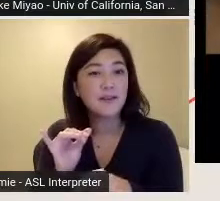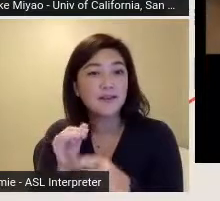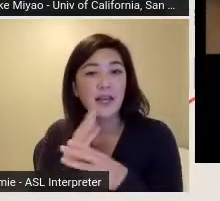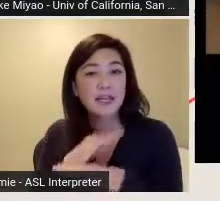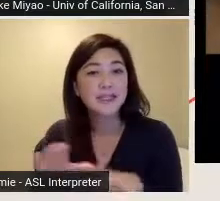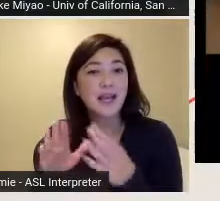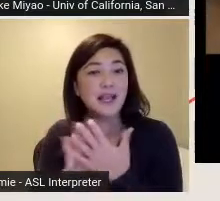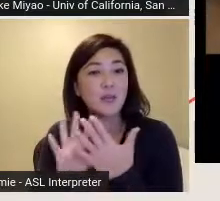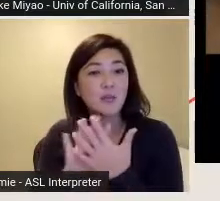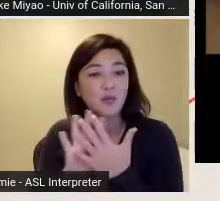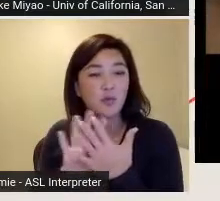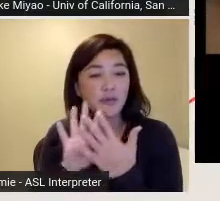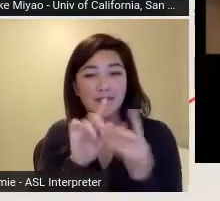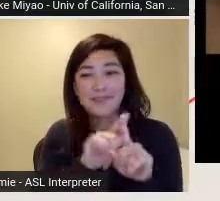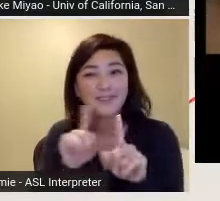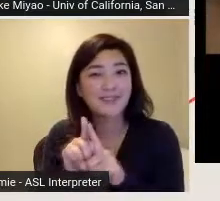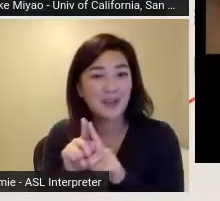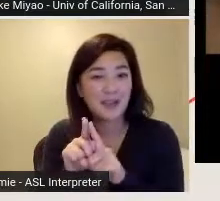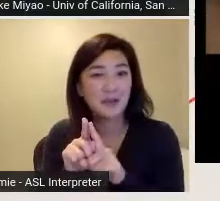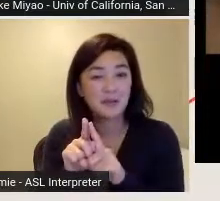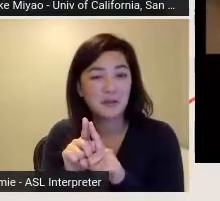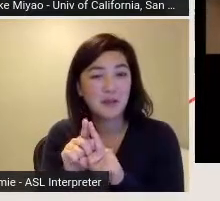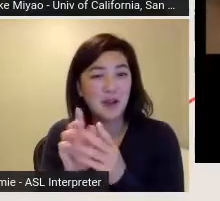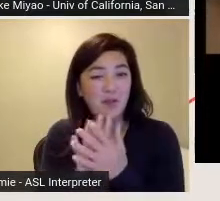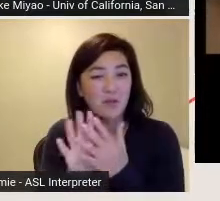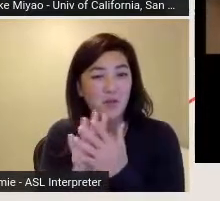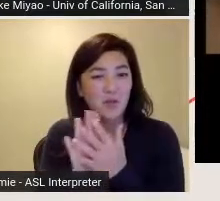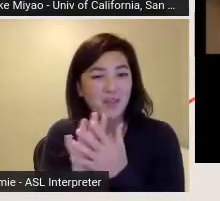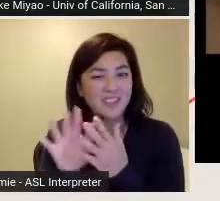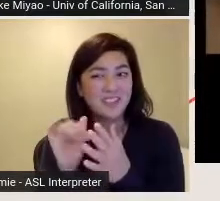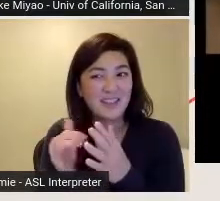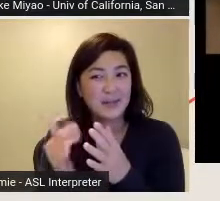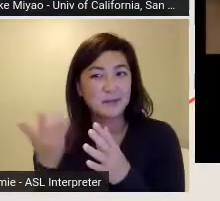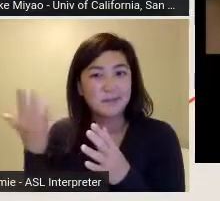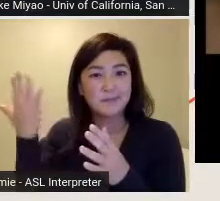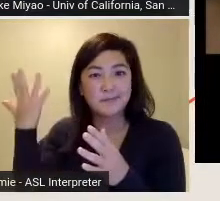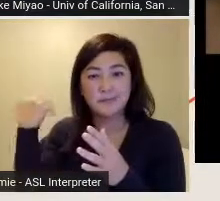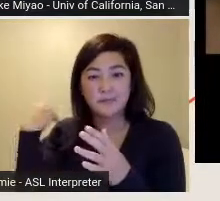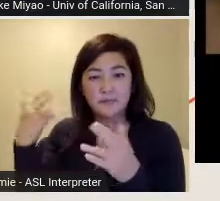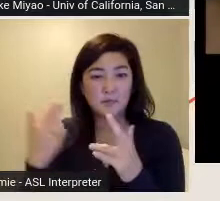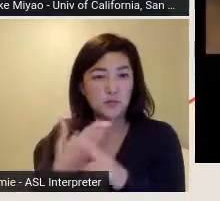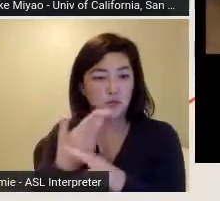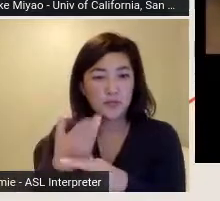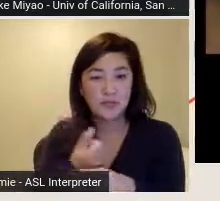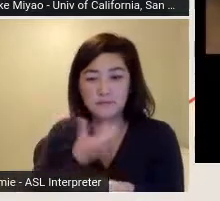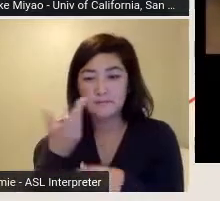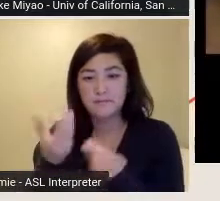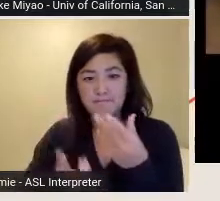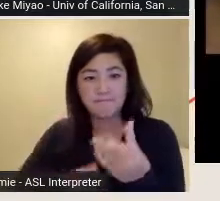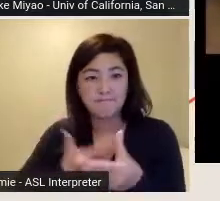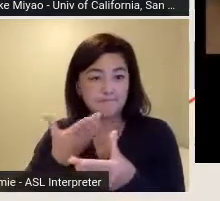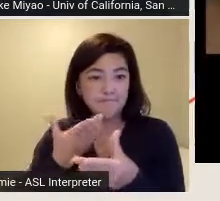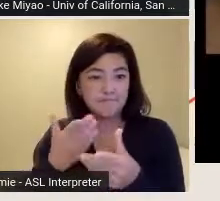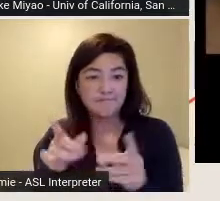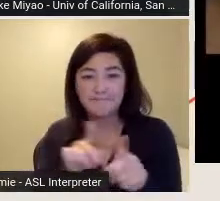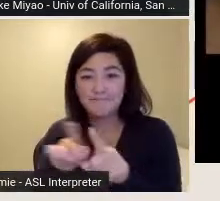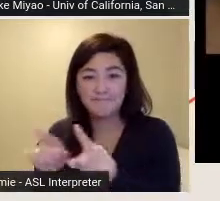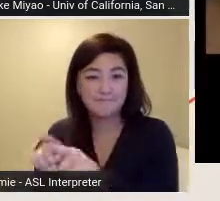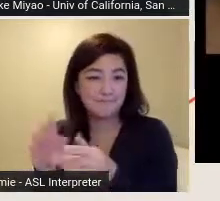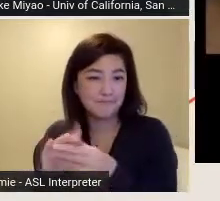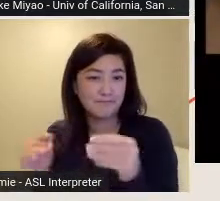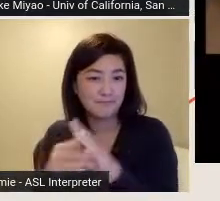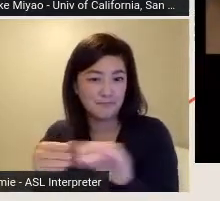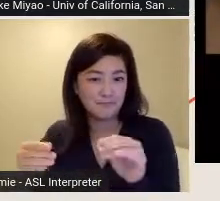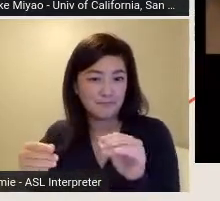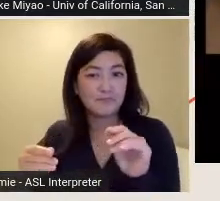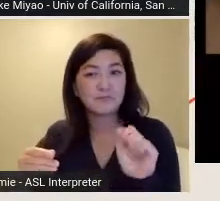style of cinema that a lot of the early filmmakers were using to tell these kinds of similar stories. So it kind of works